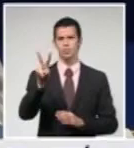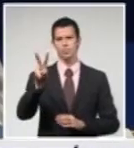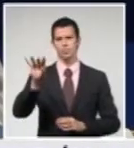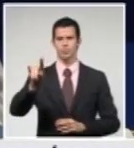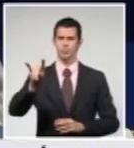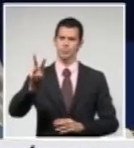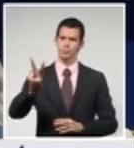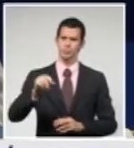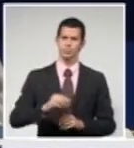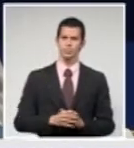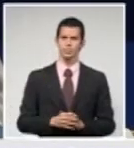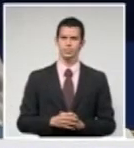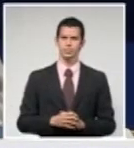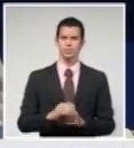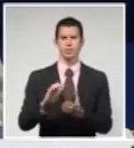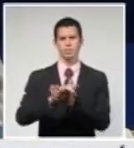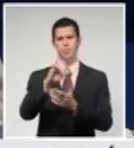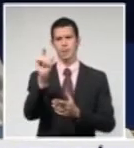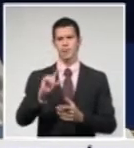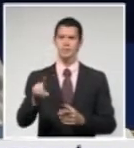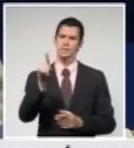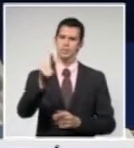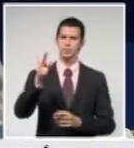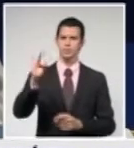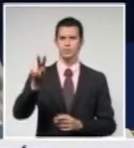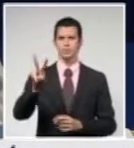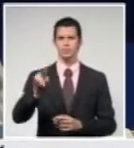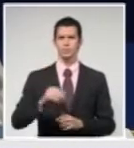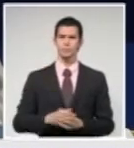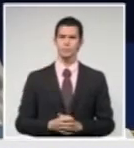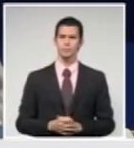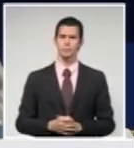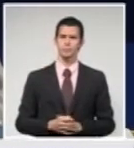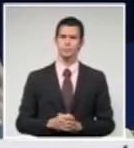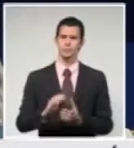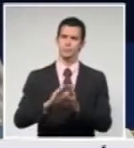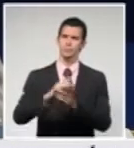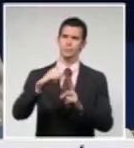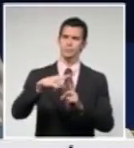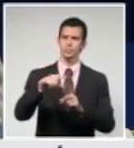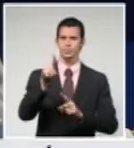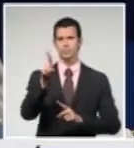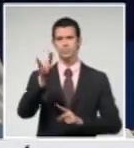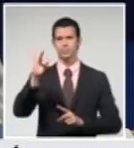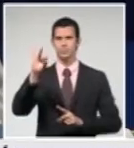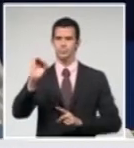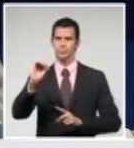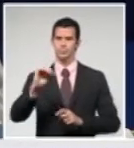Rio, 110, the most from Havana, with